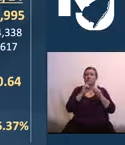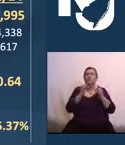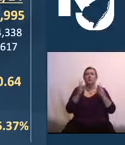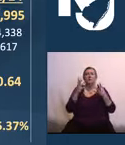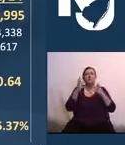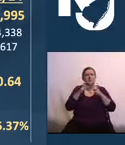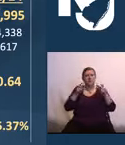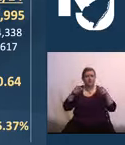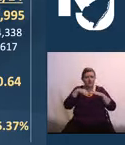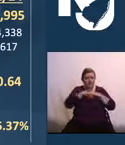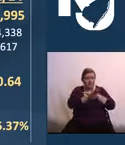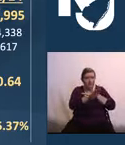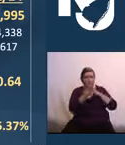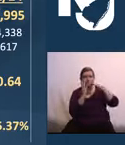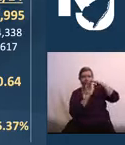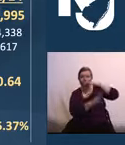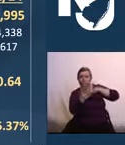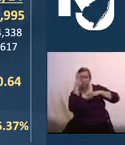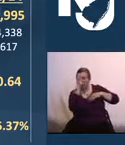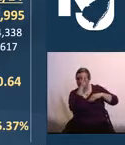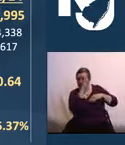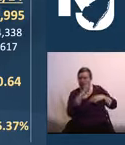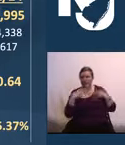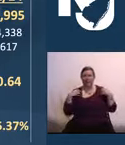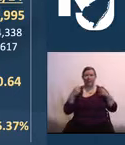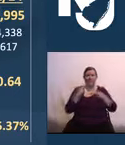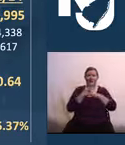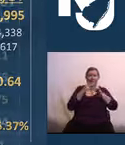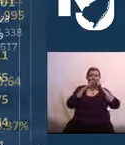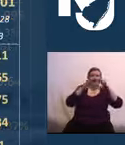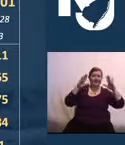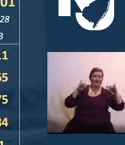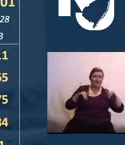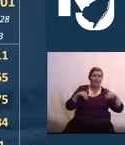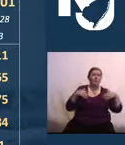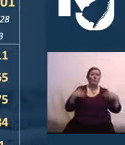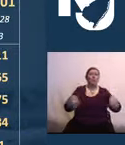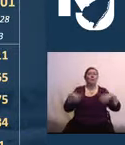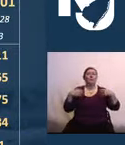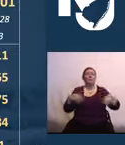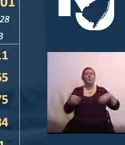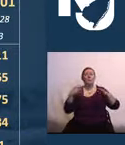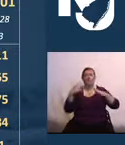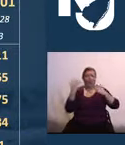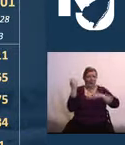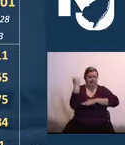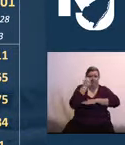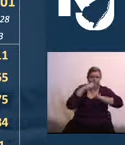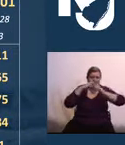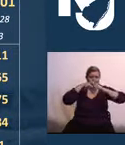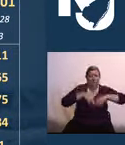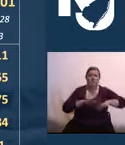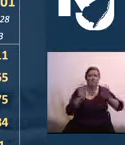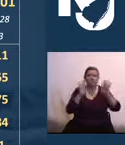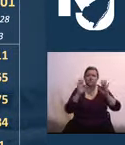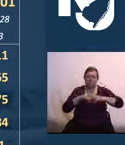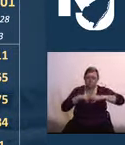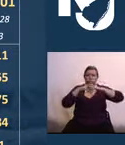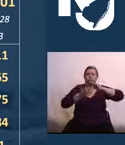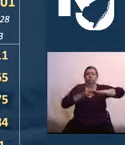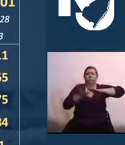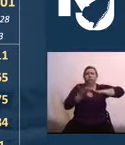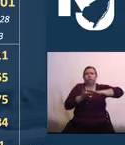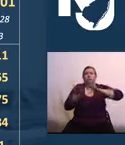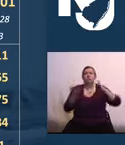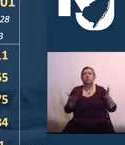cannot let our healthcare system get to its breaking point. And as with cases, we're seeing overall